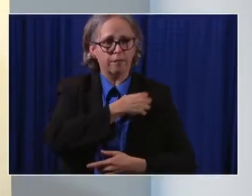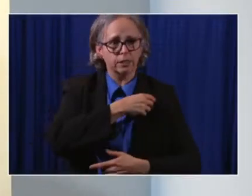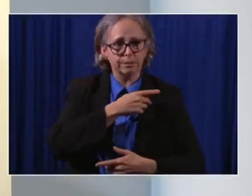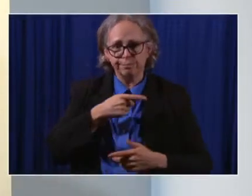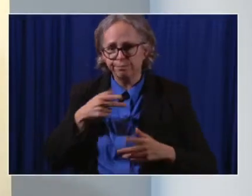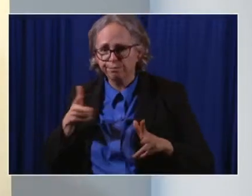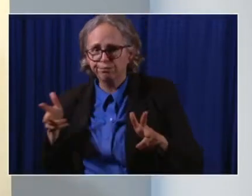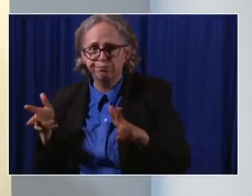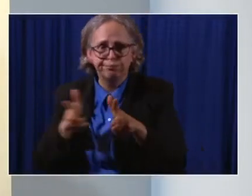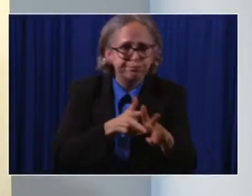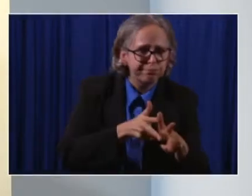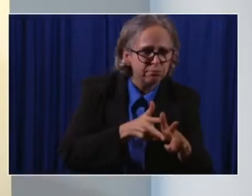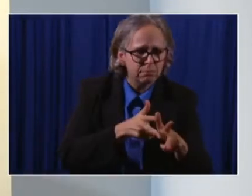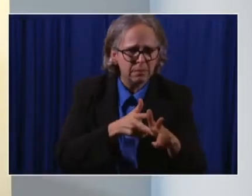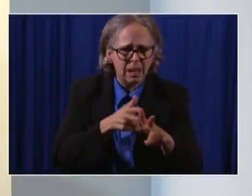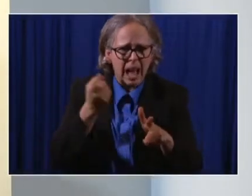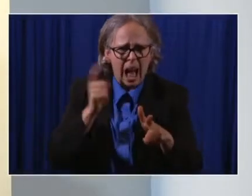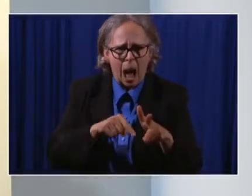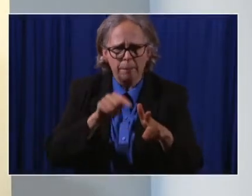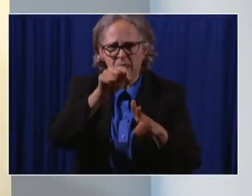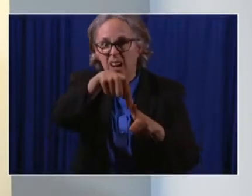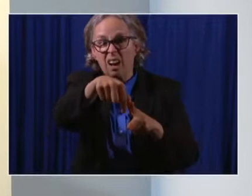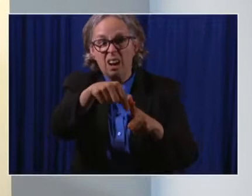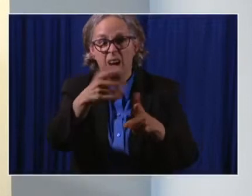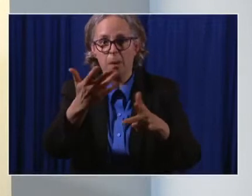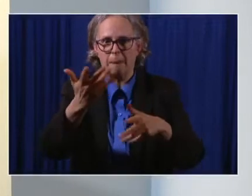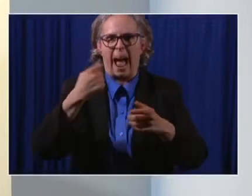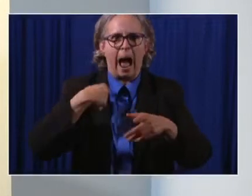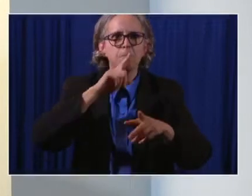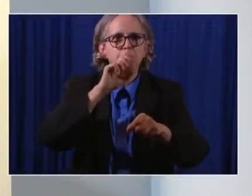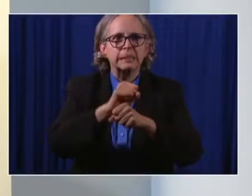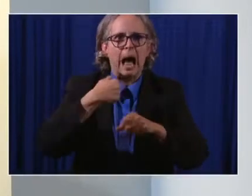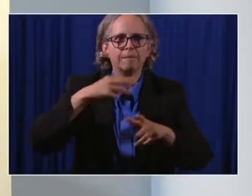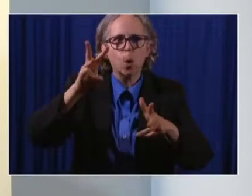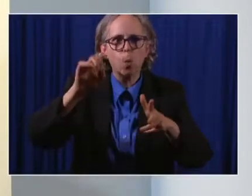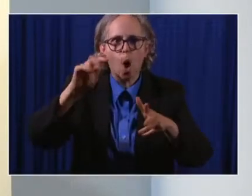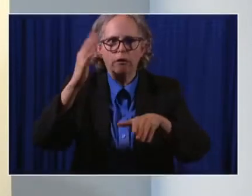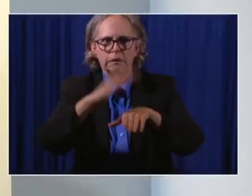another jurisdiction doesn't know that. They approach a car or